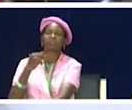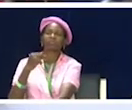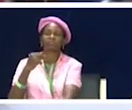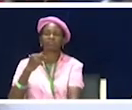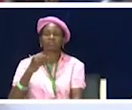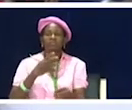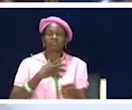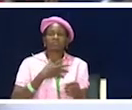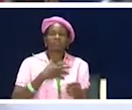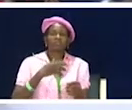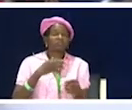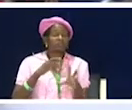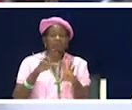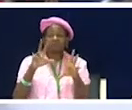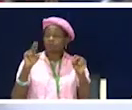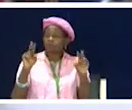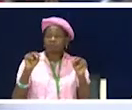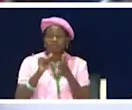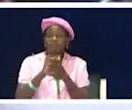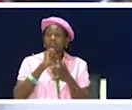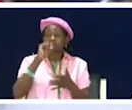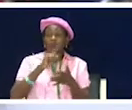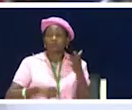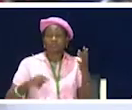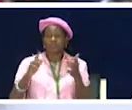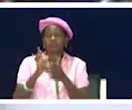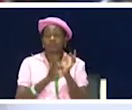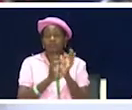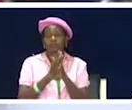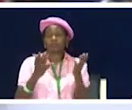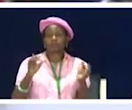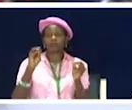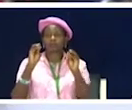And that's not what the Bible teaches.